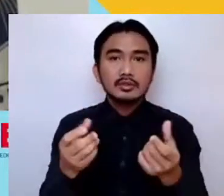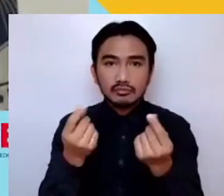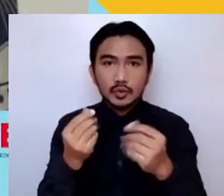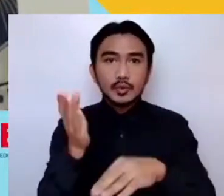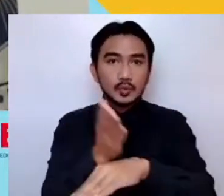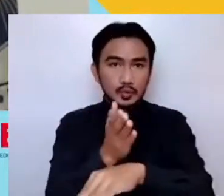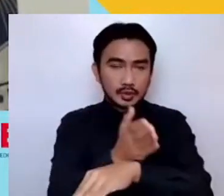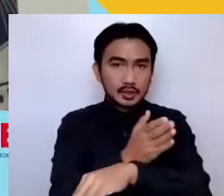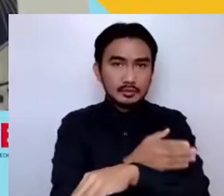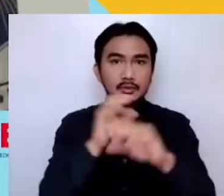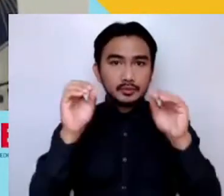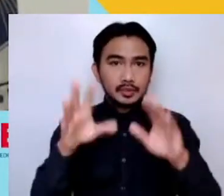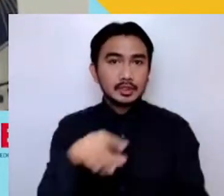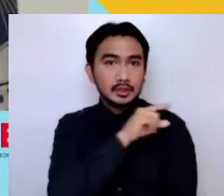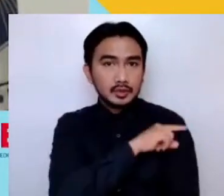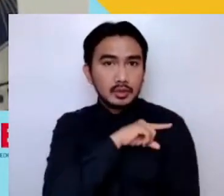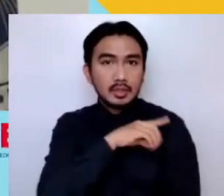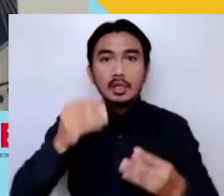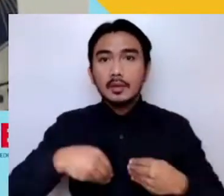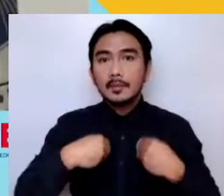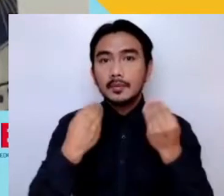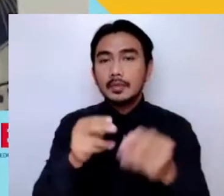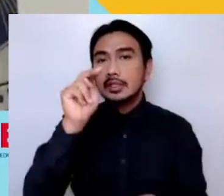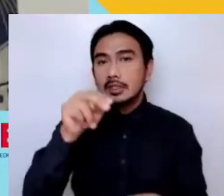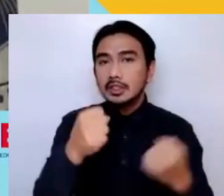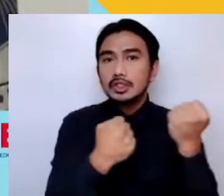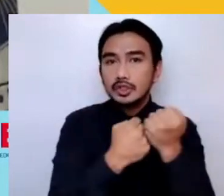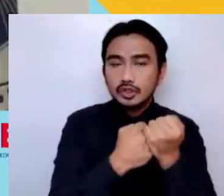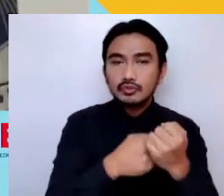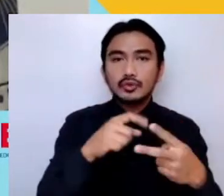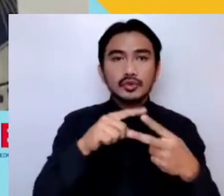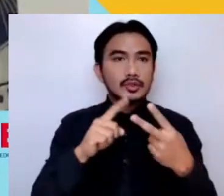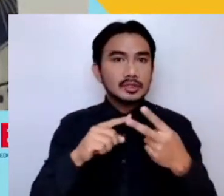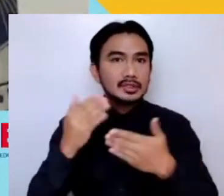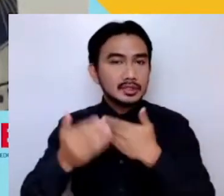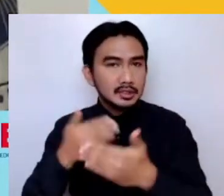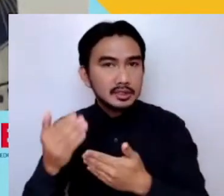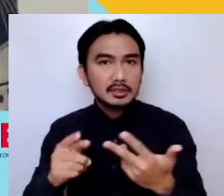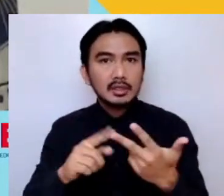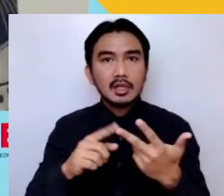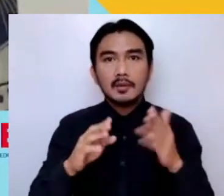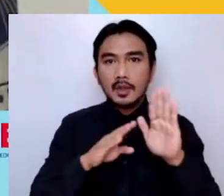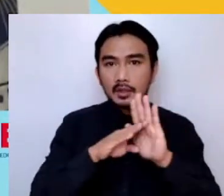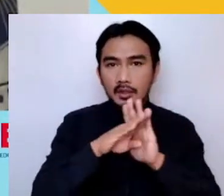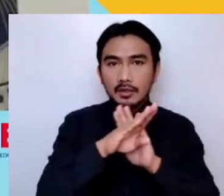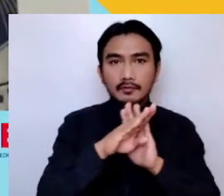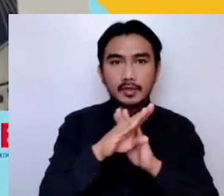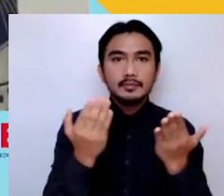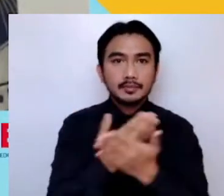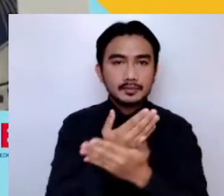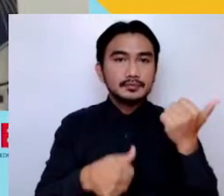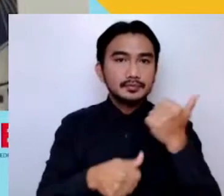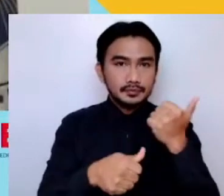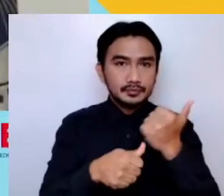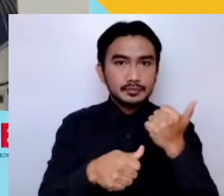quality by providing the needed support mechanisms and developmental interventions for our